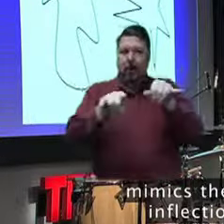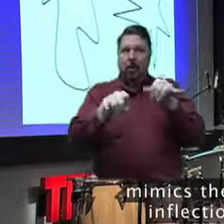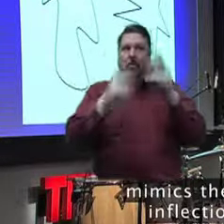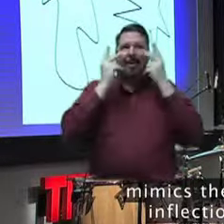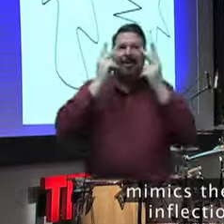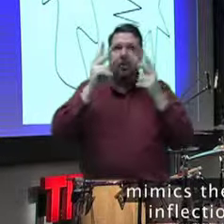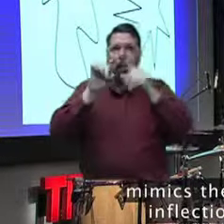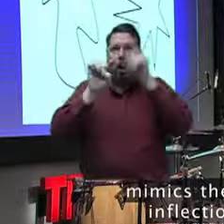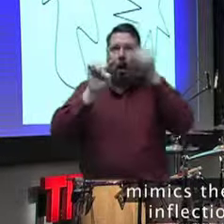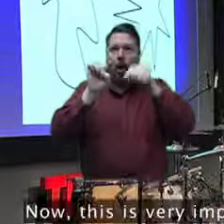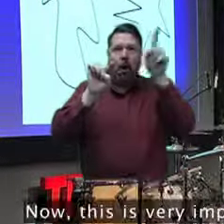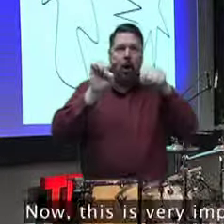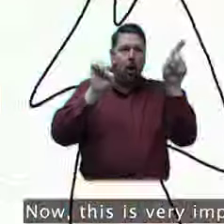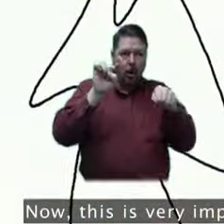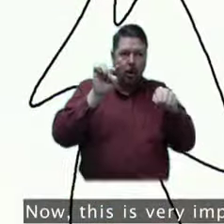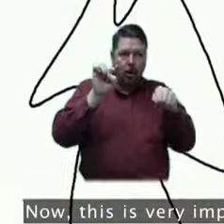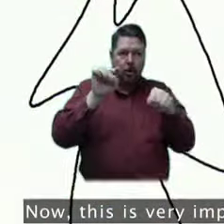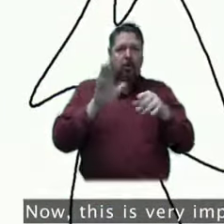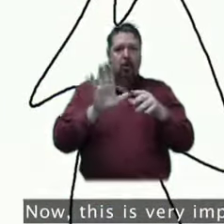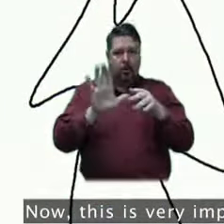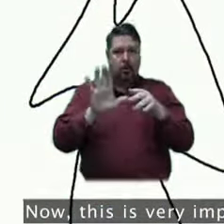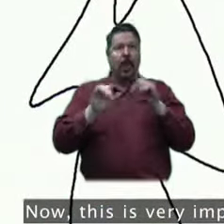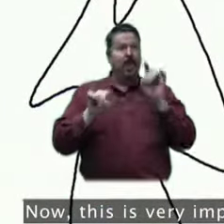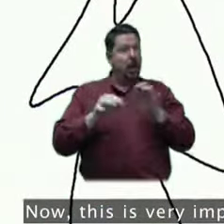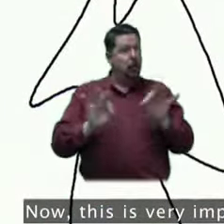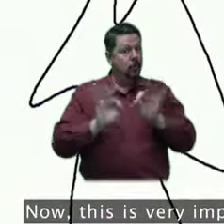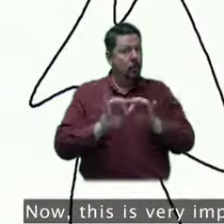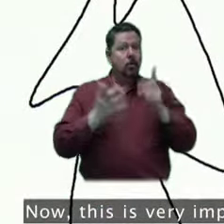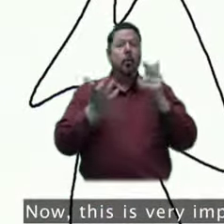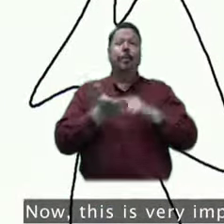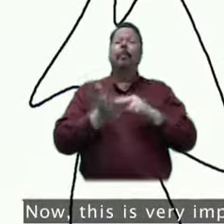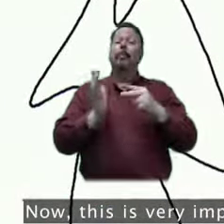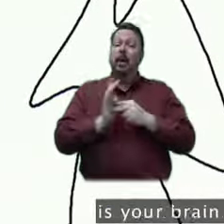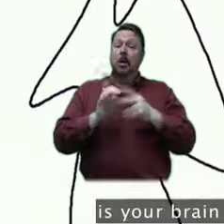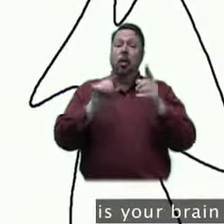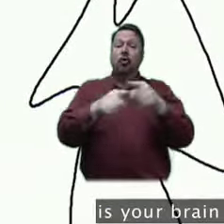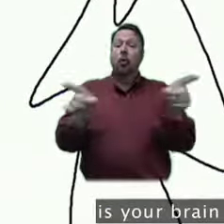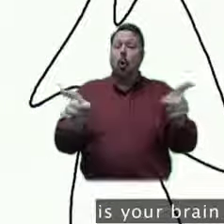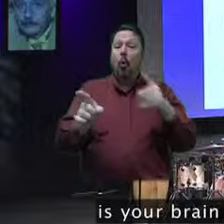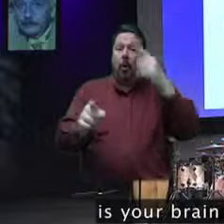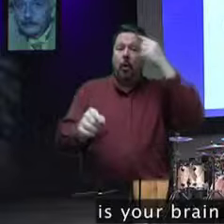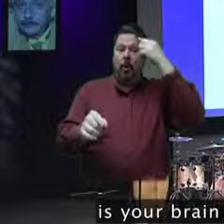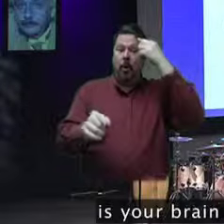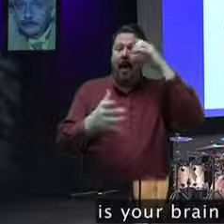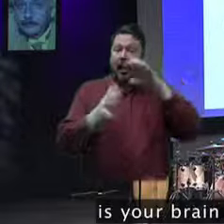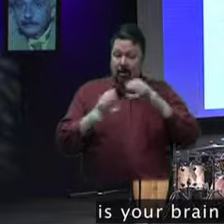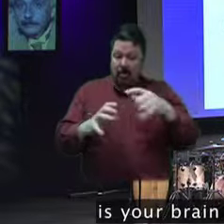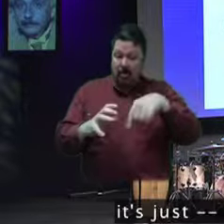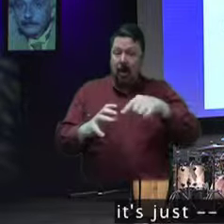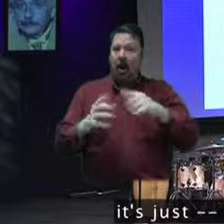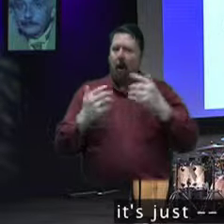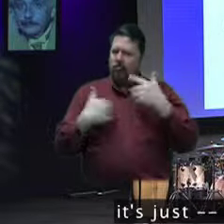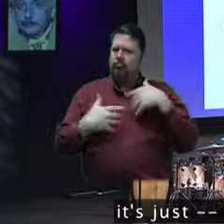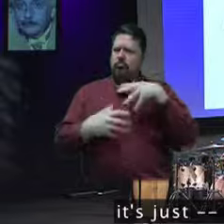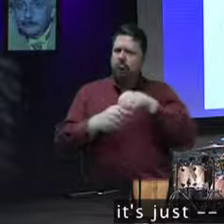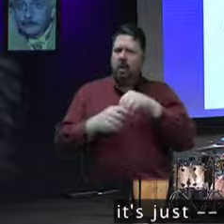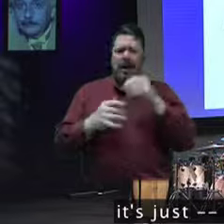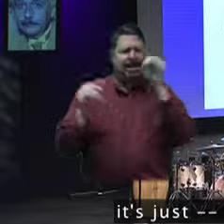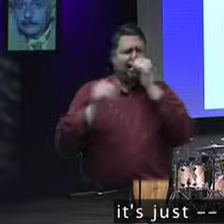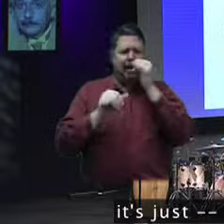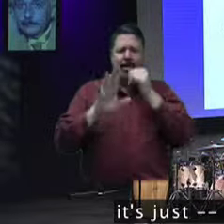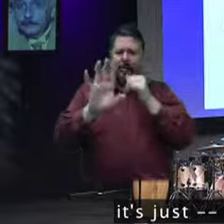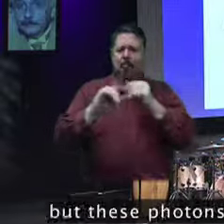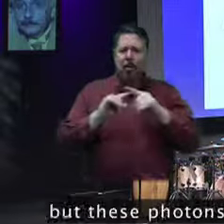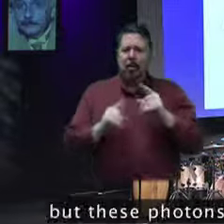inflection, sudden inflection of that jagged shape. Now, this is very important because what it's telling you is your brain is engaging in a primitive,